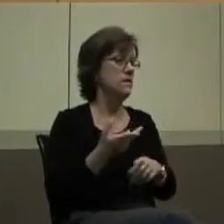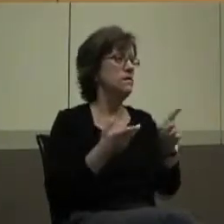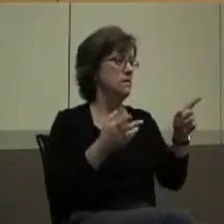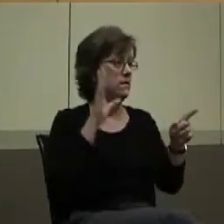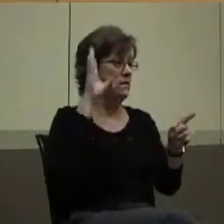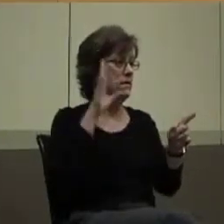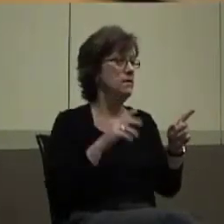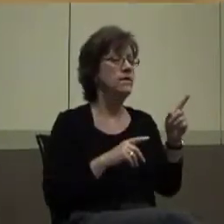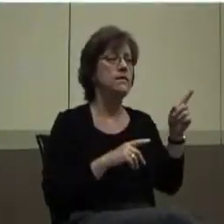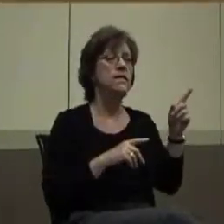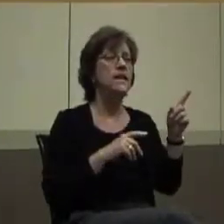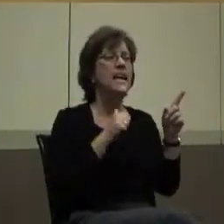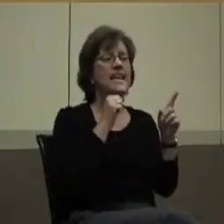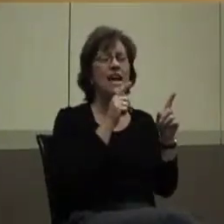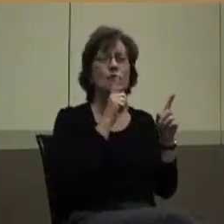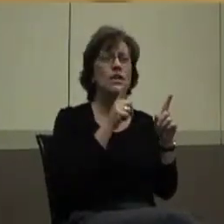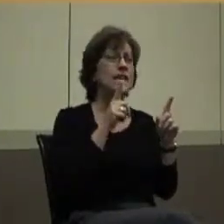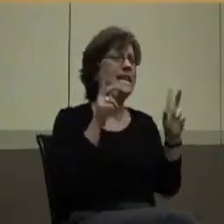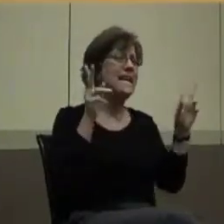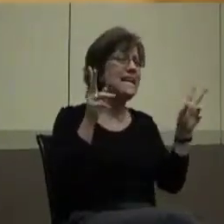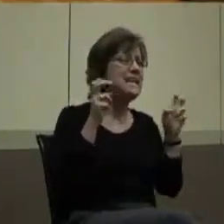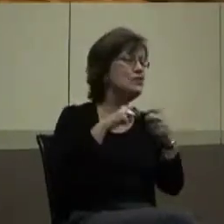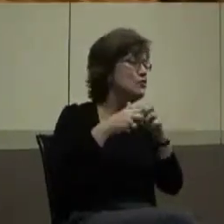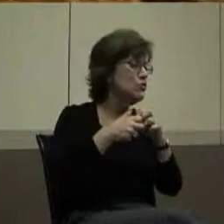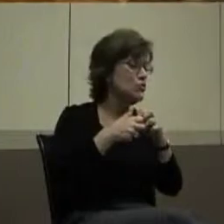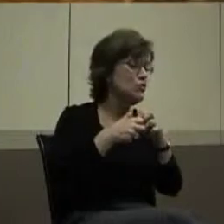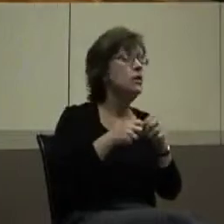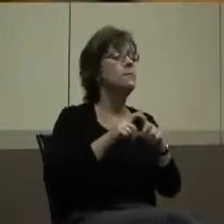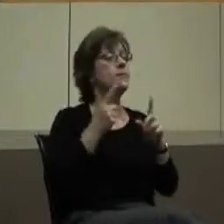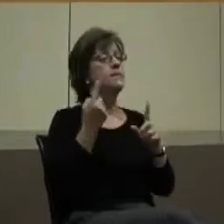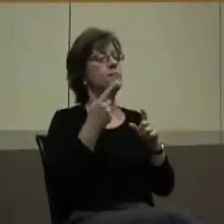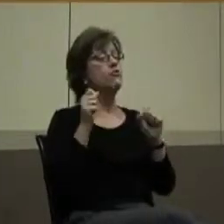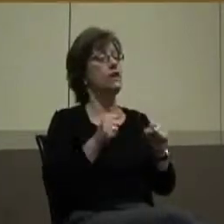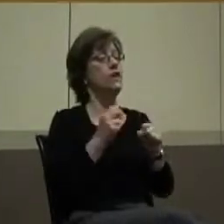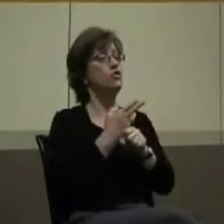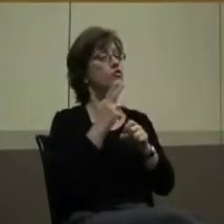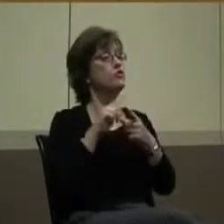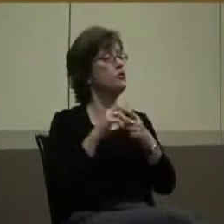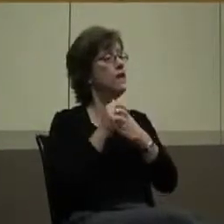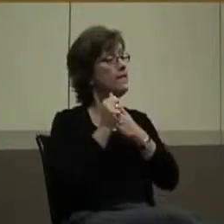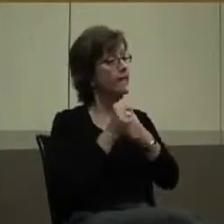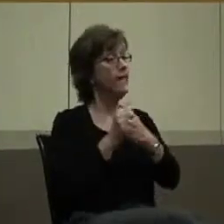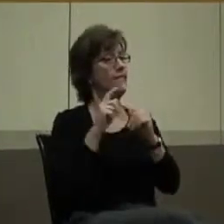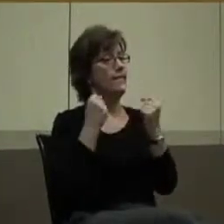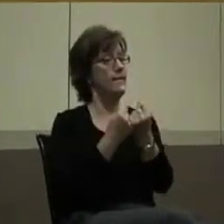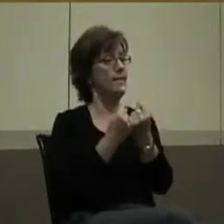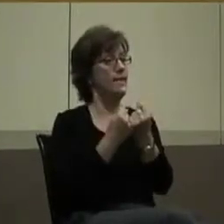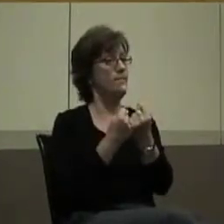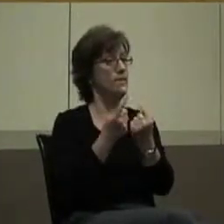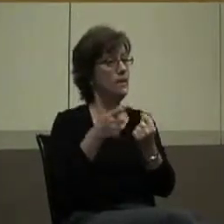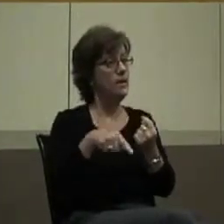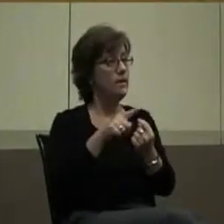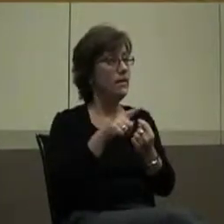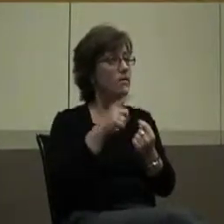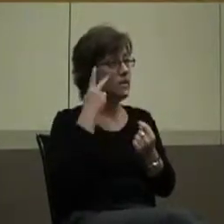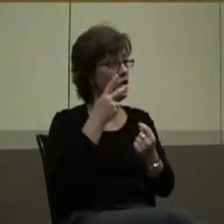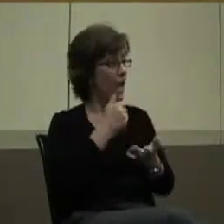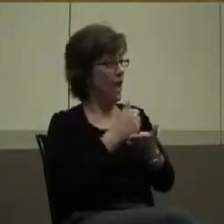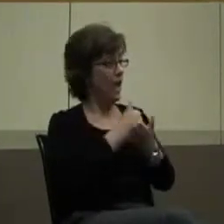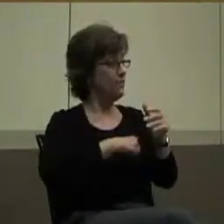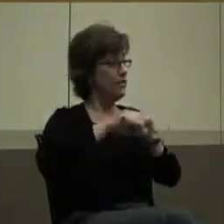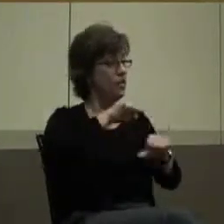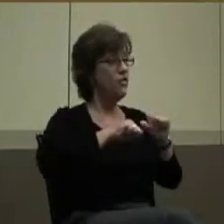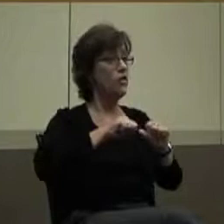Yes? Not so much an issue, but just something that you could use to kind of guide the team. They saw help each other as a